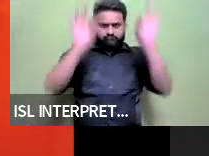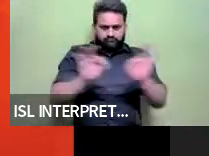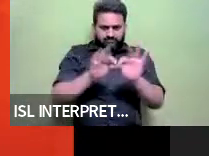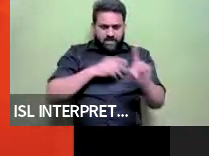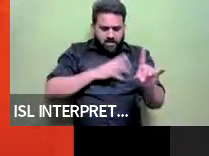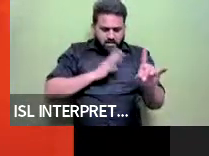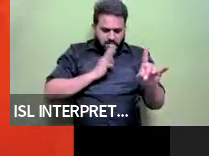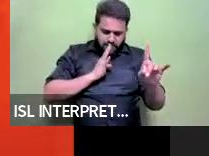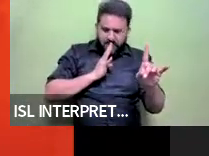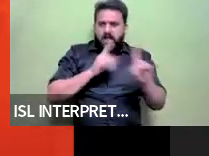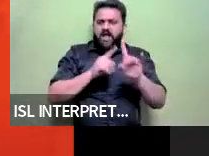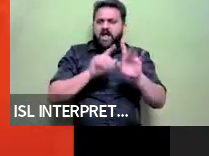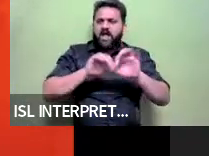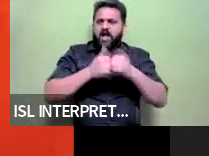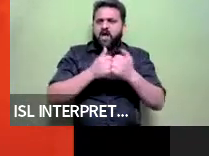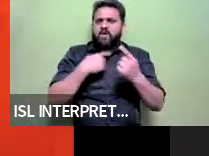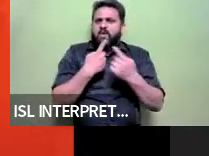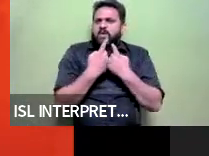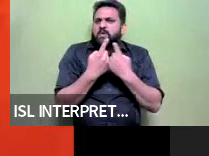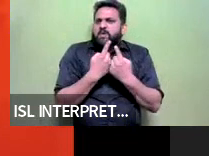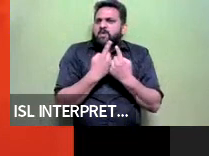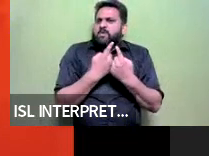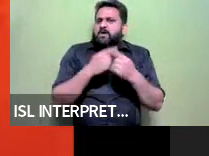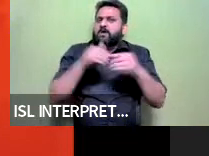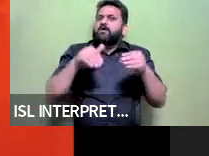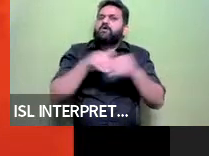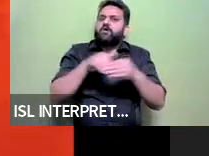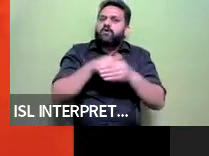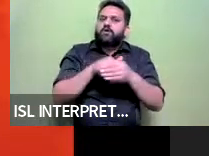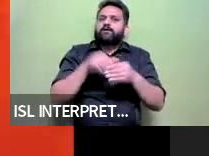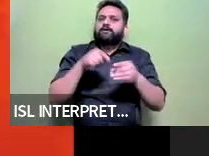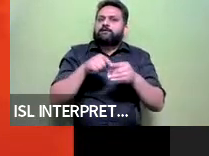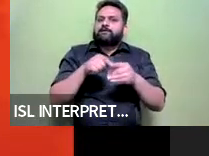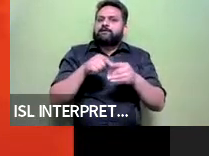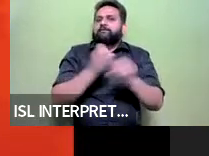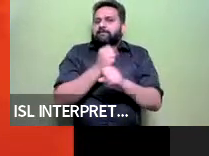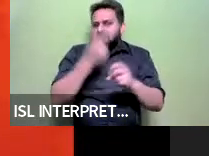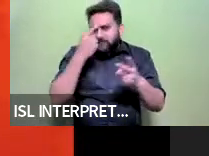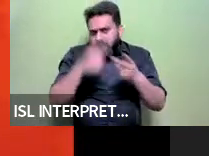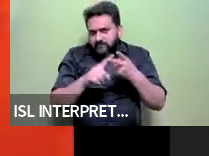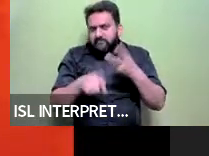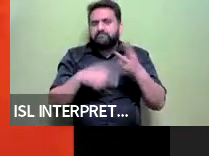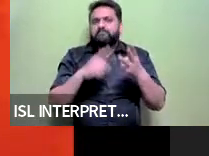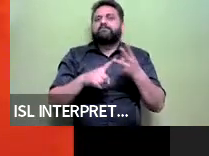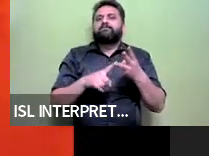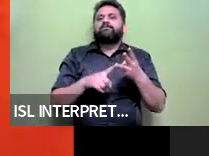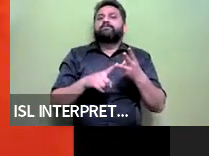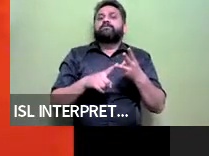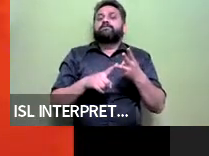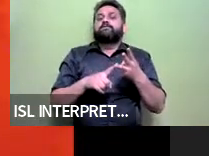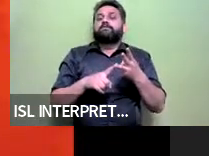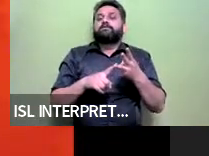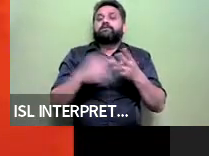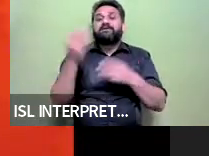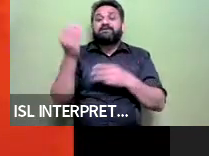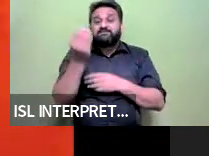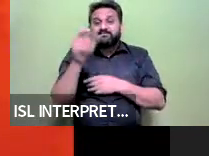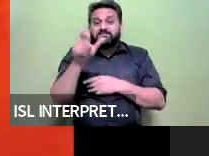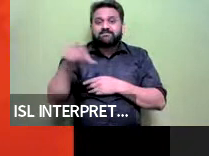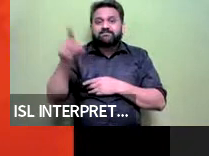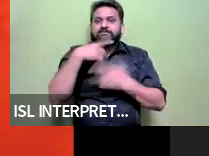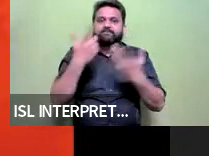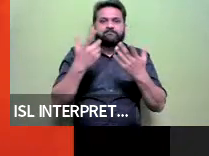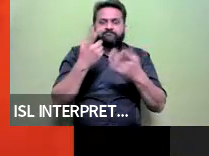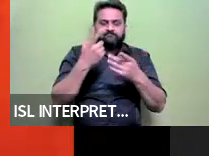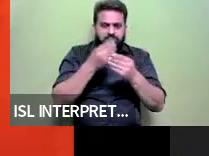advocacy, particularly in the WIS context. It is a matter, it's a problem. Second, sometimes lack of